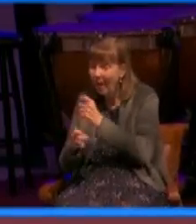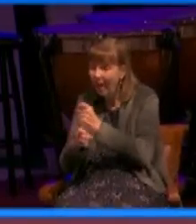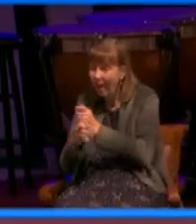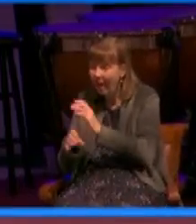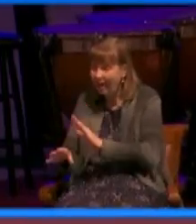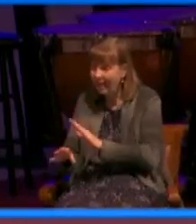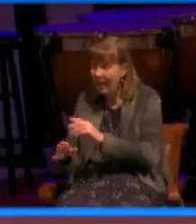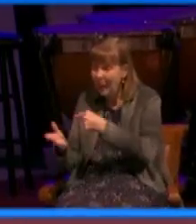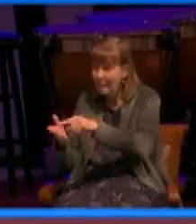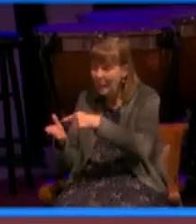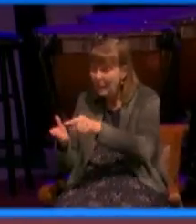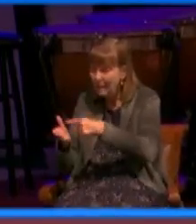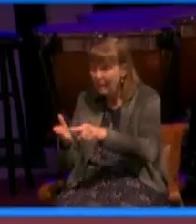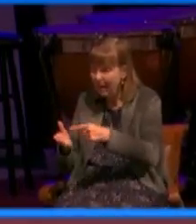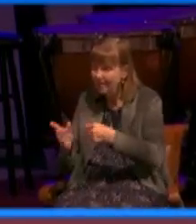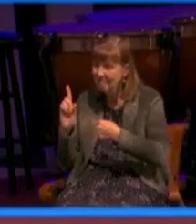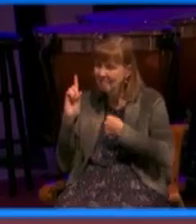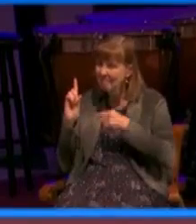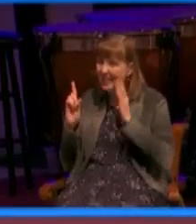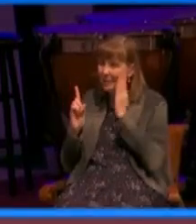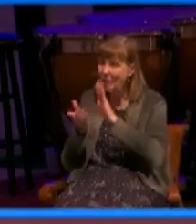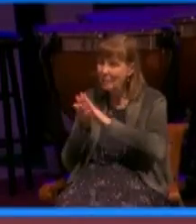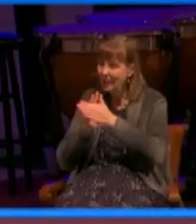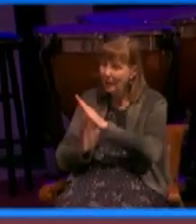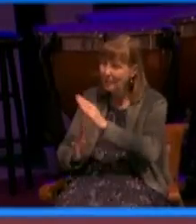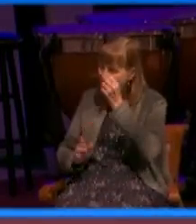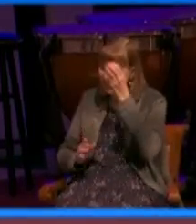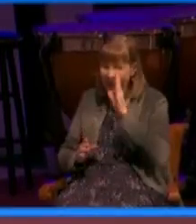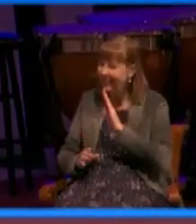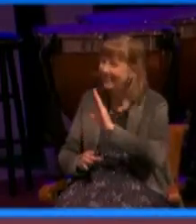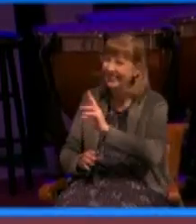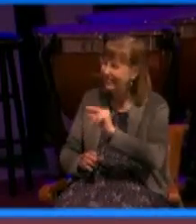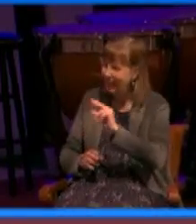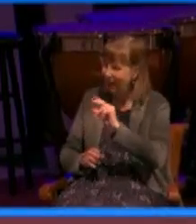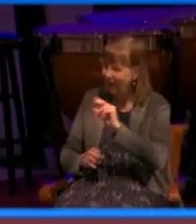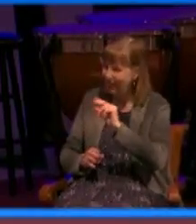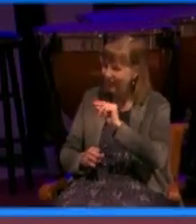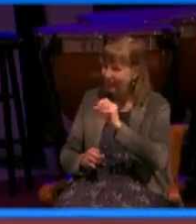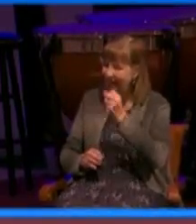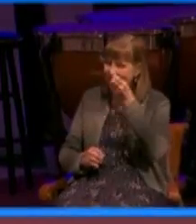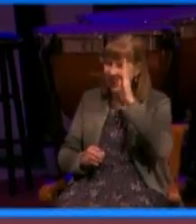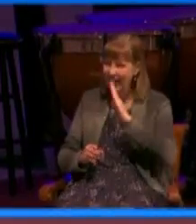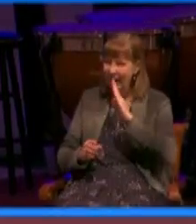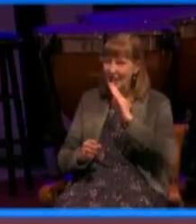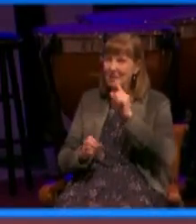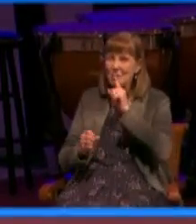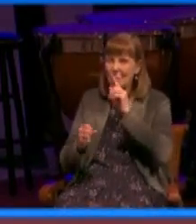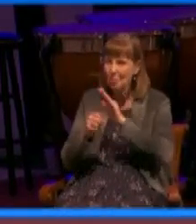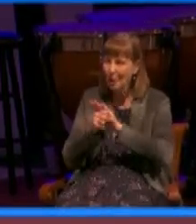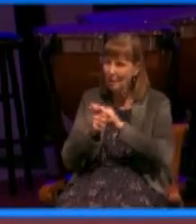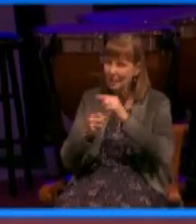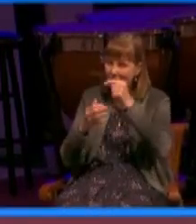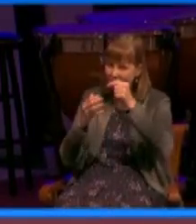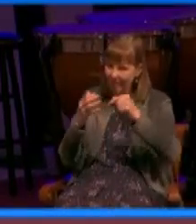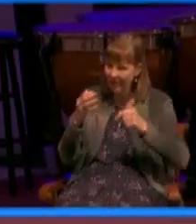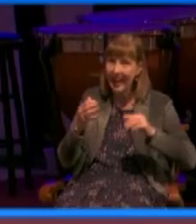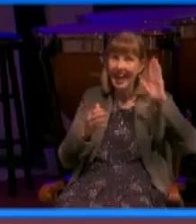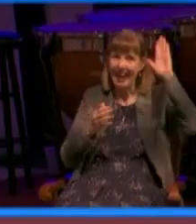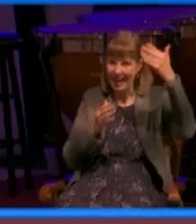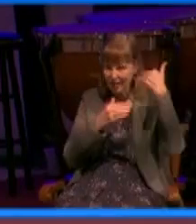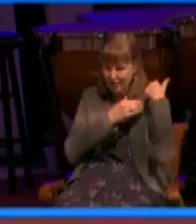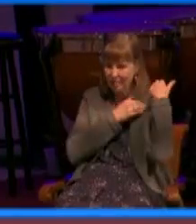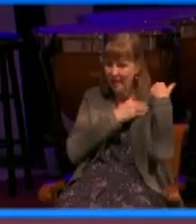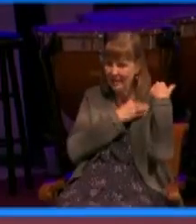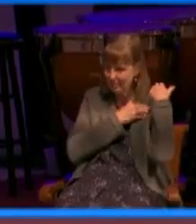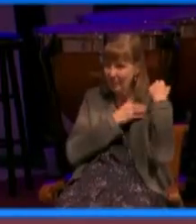says. He says, I will do this. All the work is on God's side. This is the story of the gospel. The gospel is the grace and mercy of